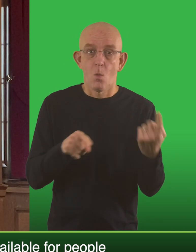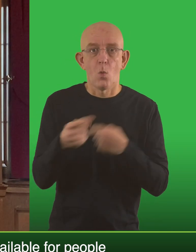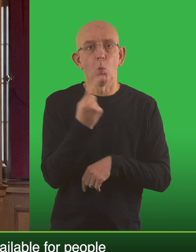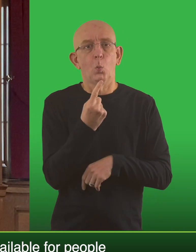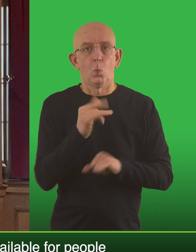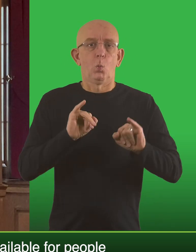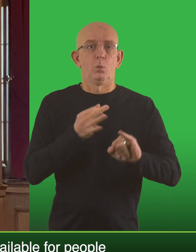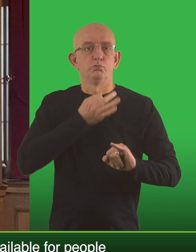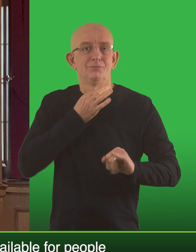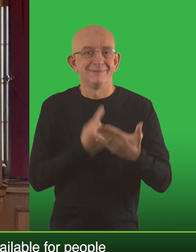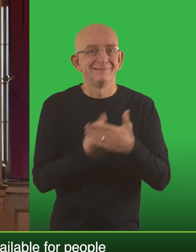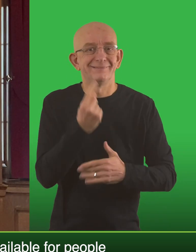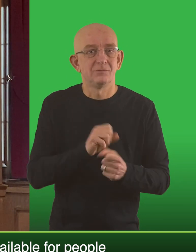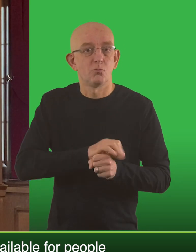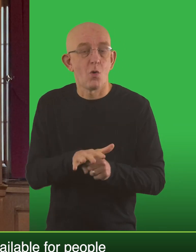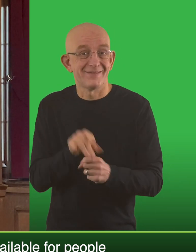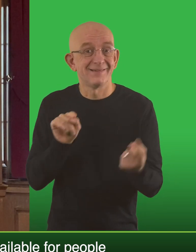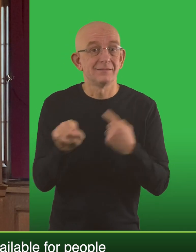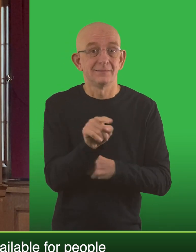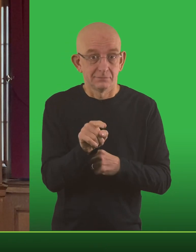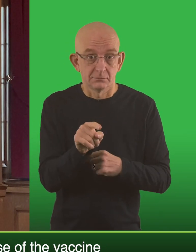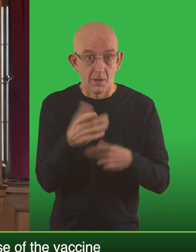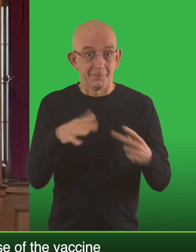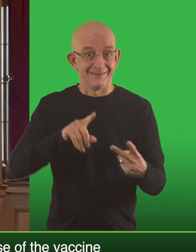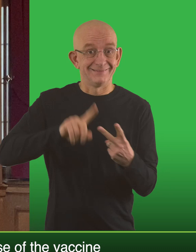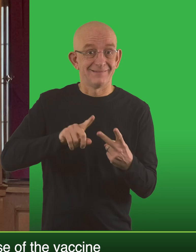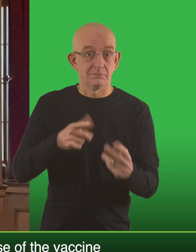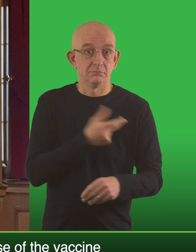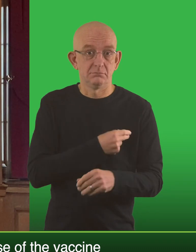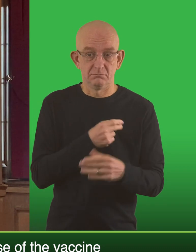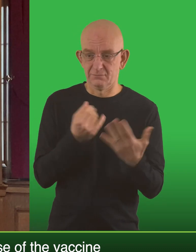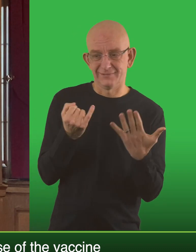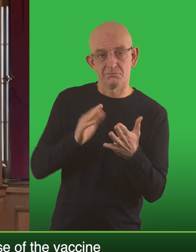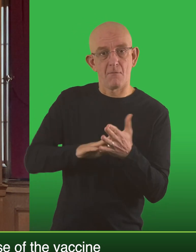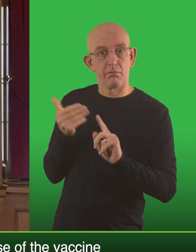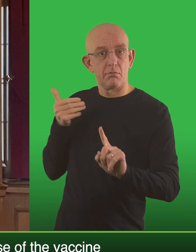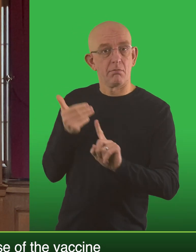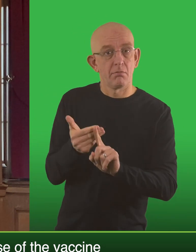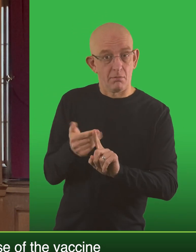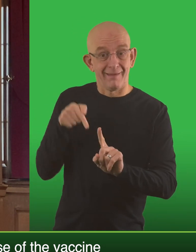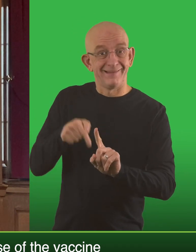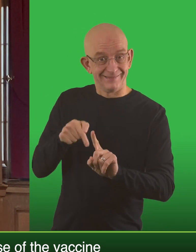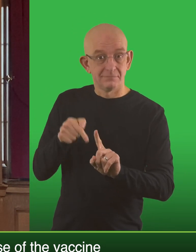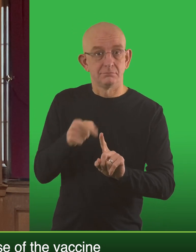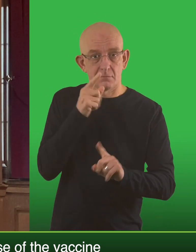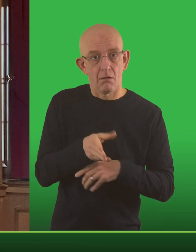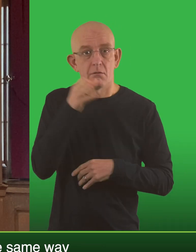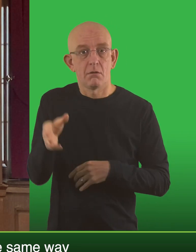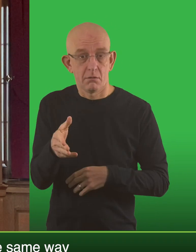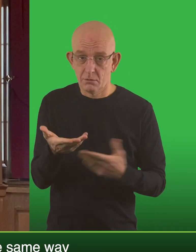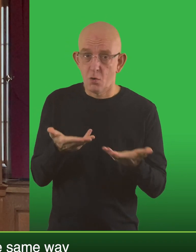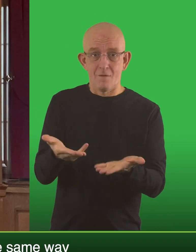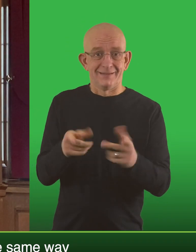available for people who are most at risk from COVID-19, who've had their second dose of the vaccine at least 6 months ago. They'll